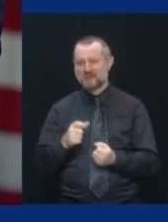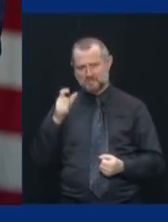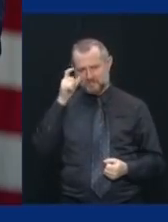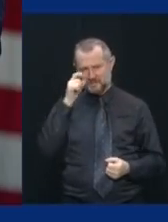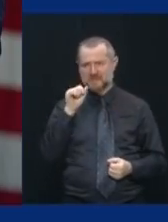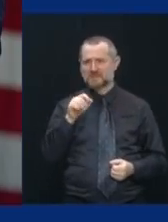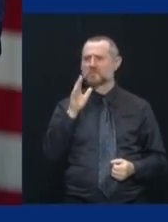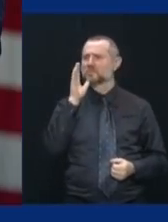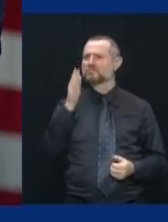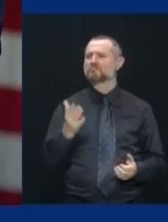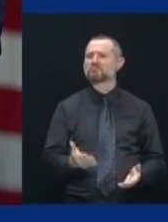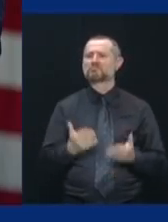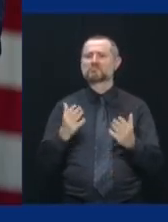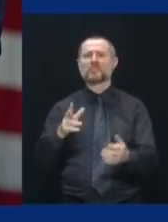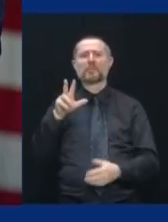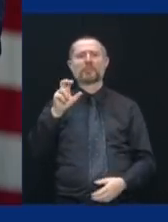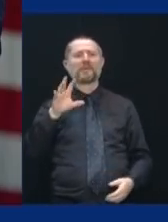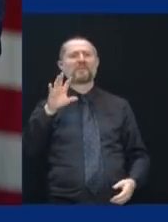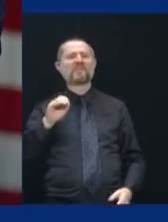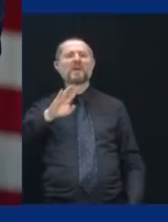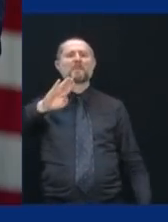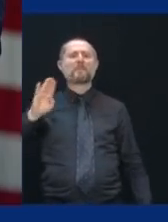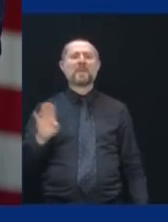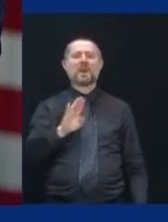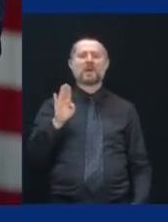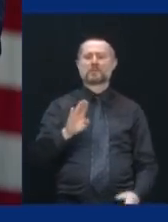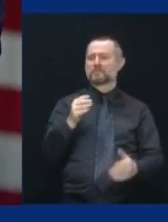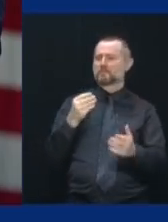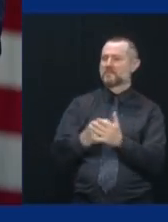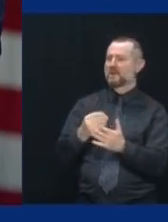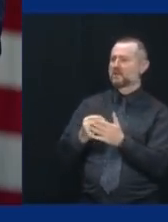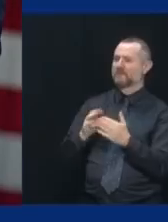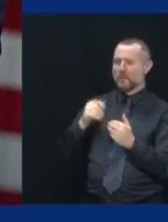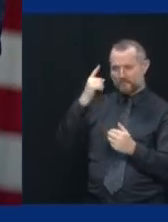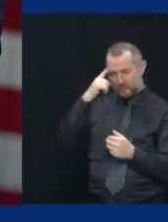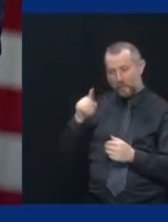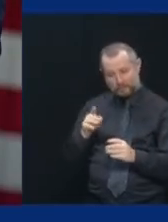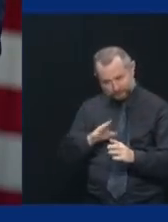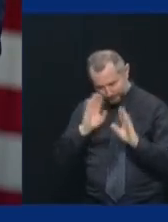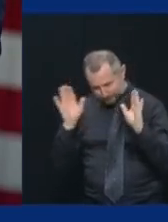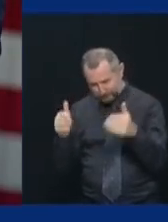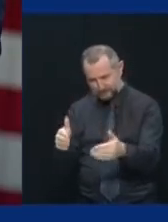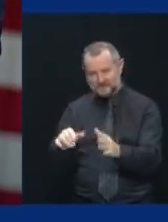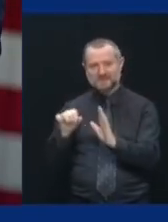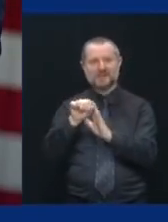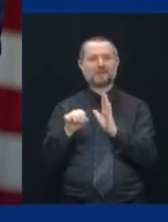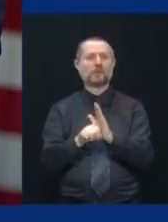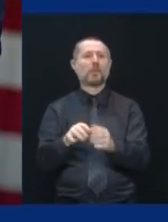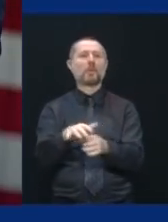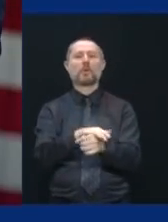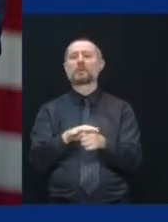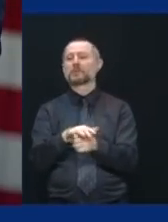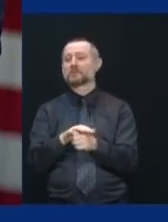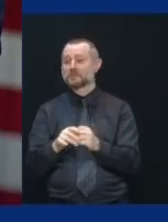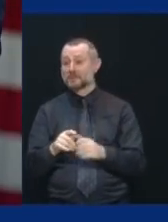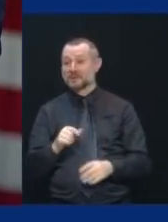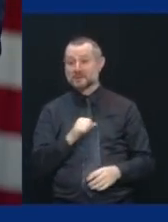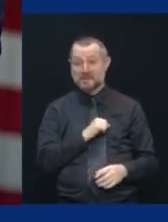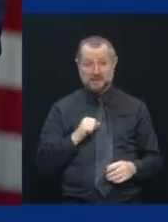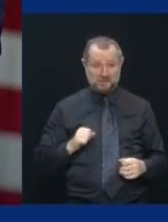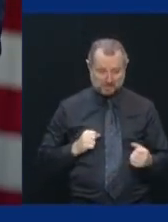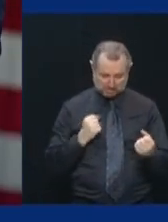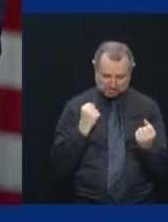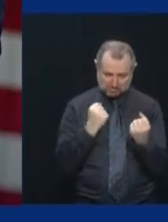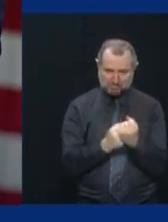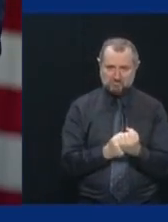proposed it with $350 billion in state and local aid. House has agreed, Senate has agreed. Now